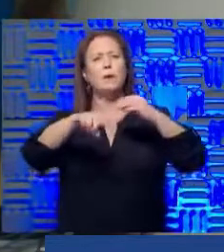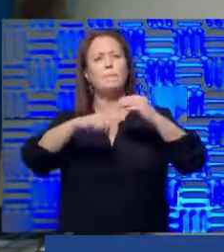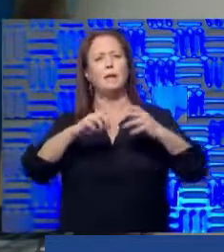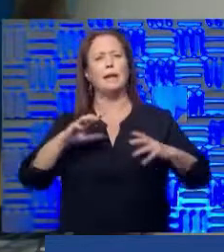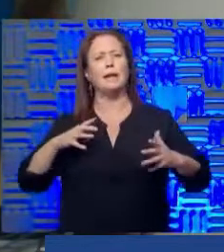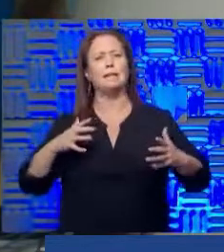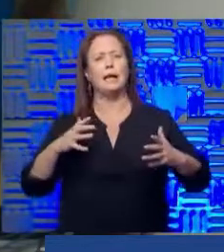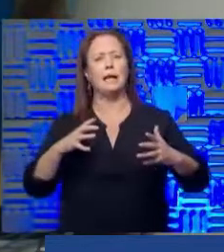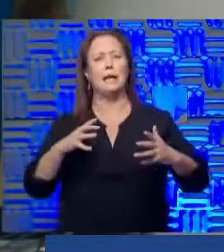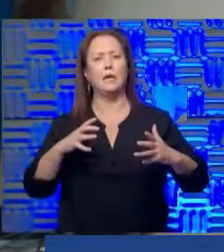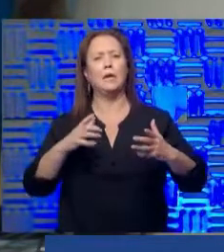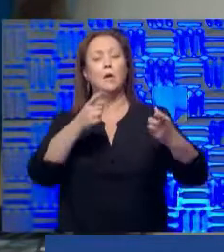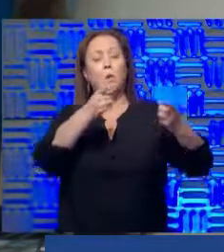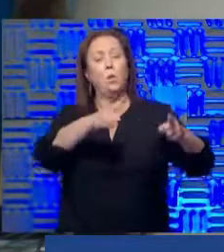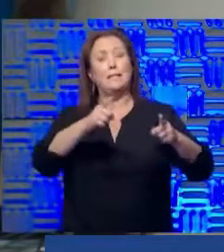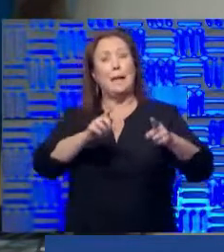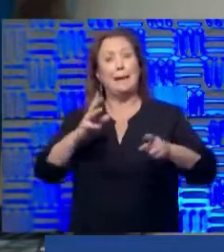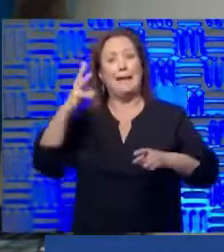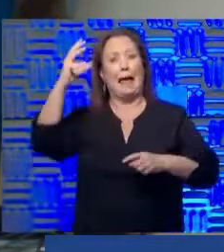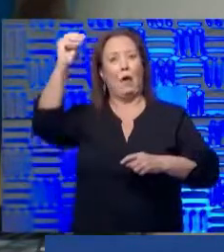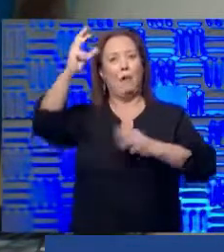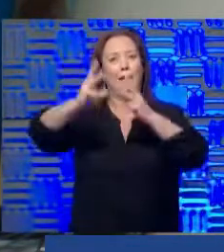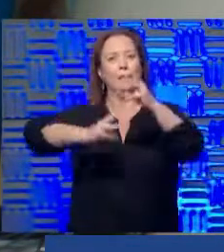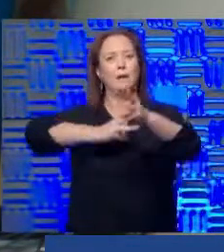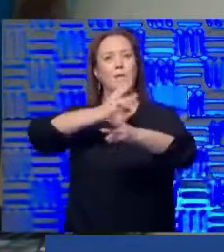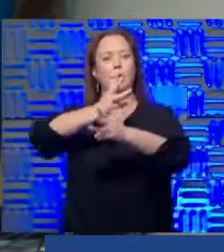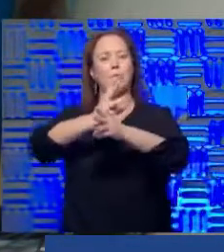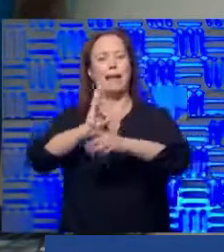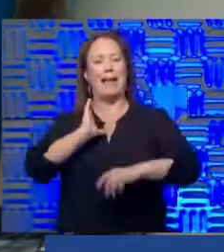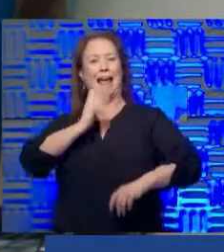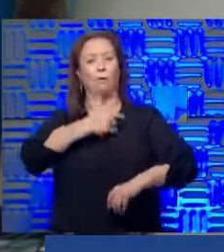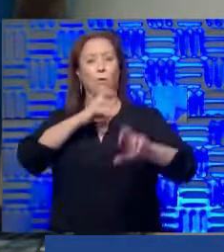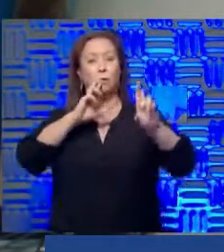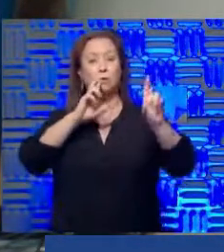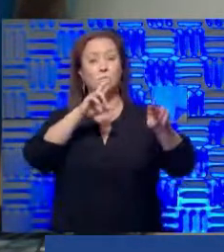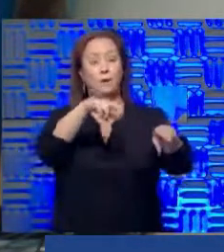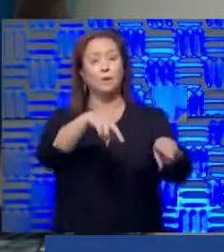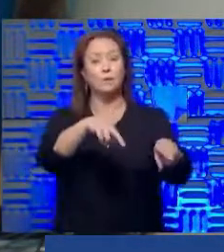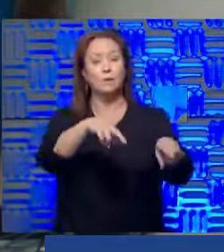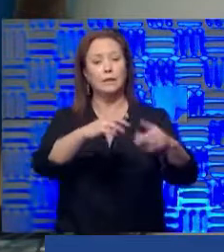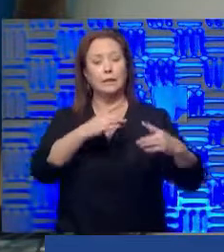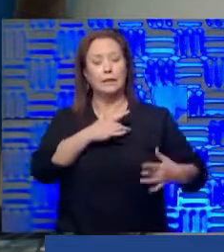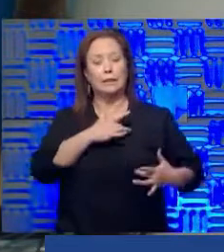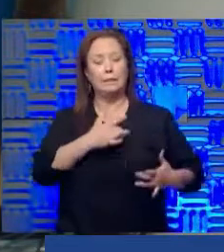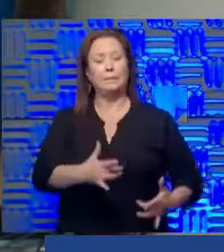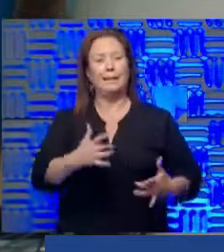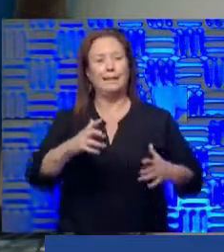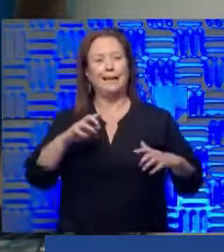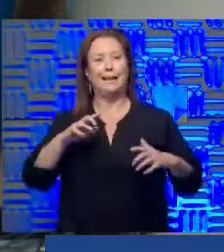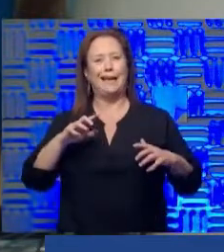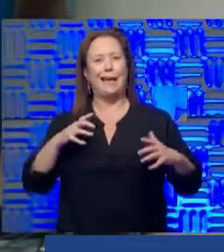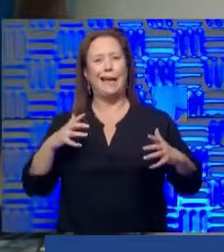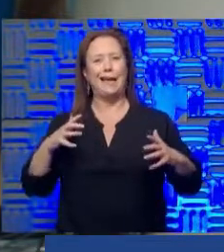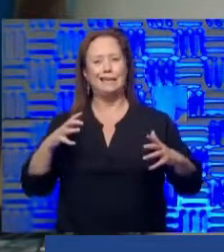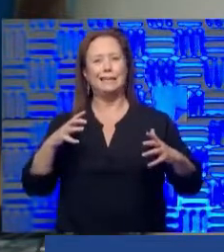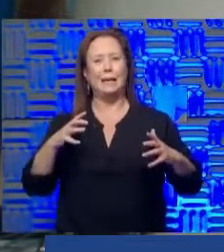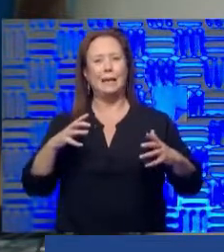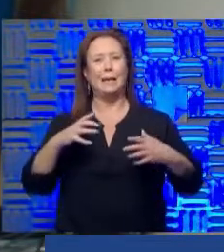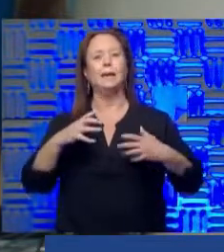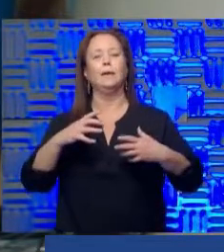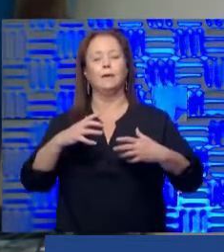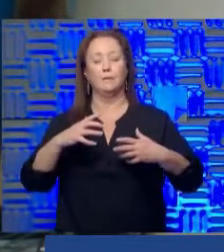not only what's happening in the world, but how we respond to it. And typically anxiety begets